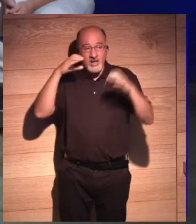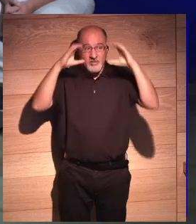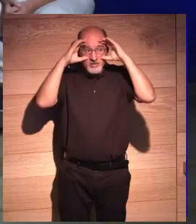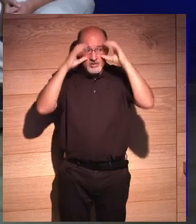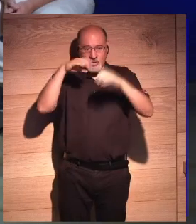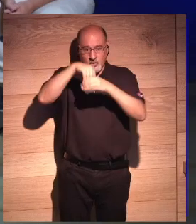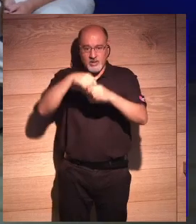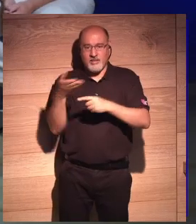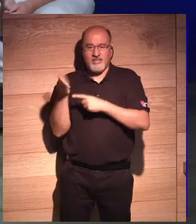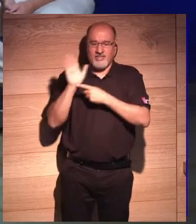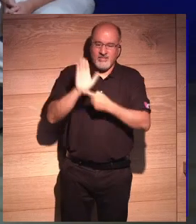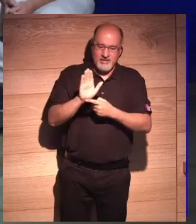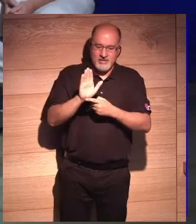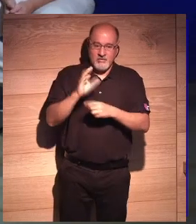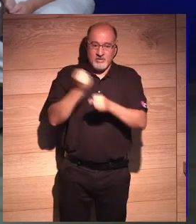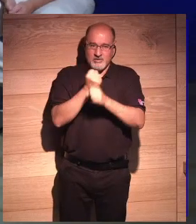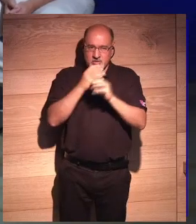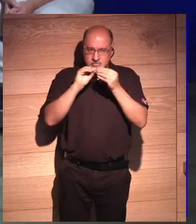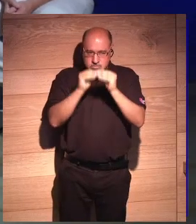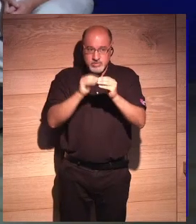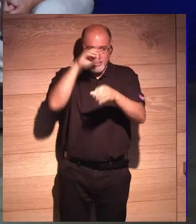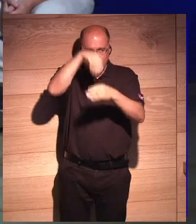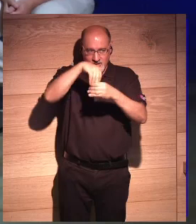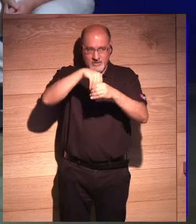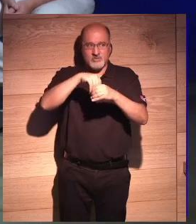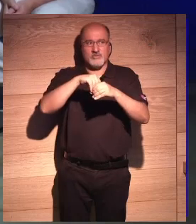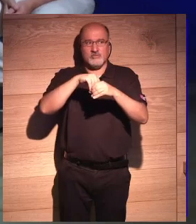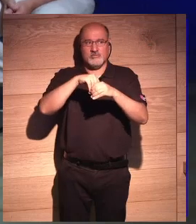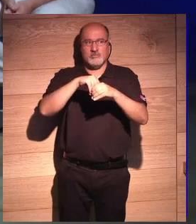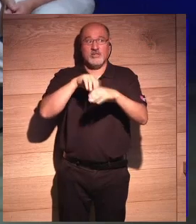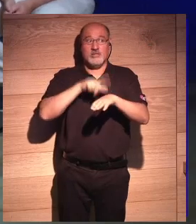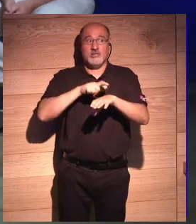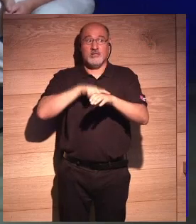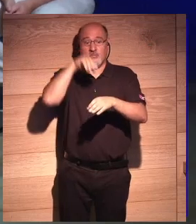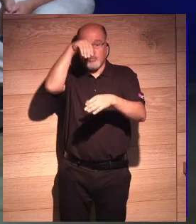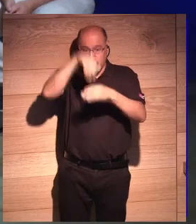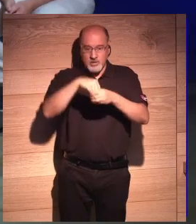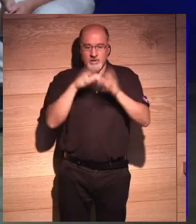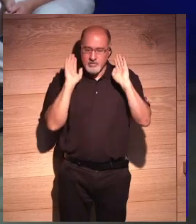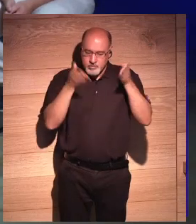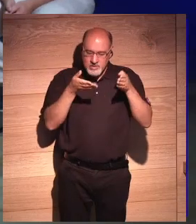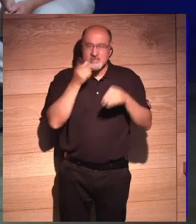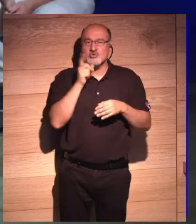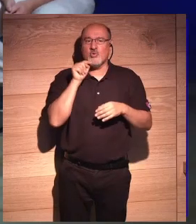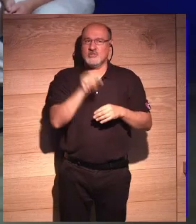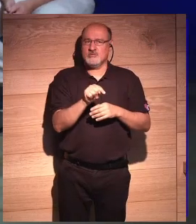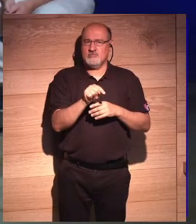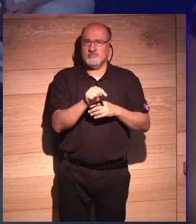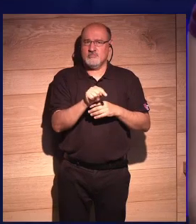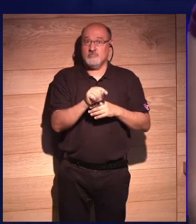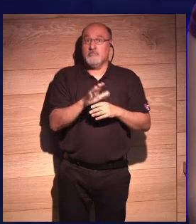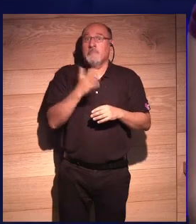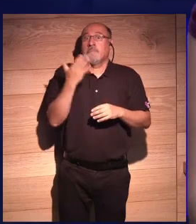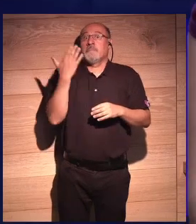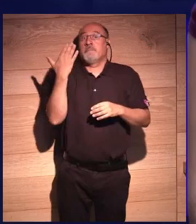point of view, you are giving them the content that you want to work, that you want them to work at, and they are in there, and they're just focused on